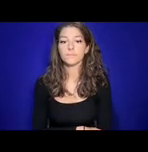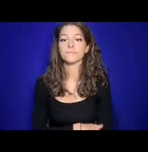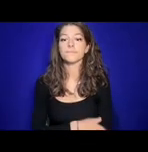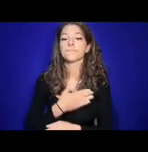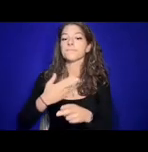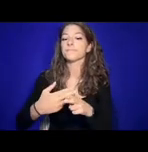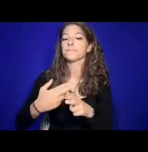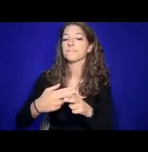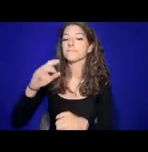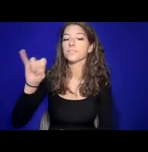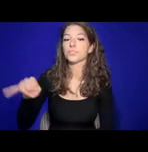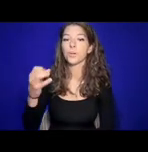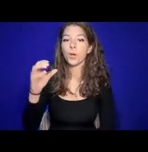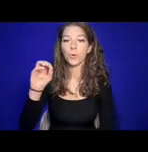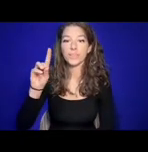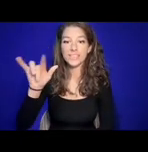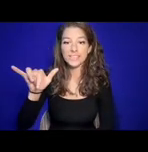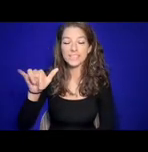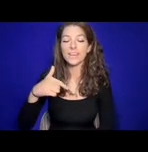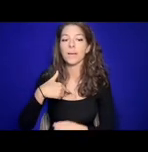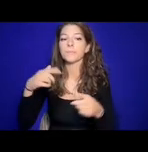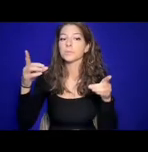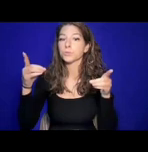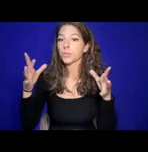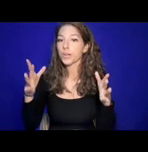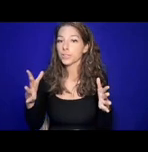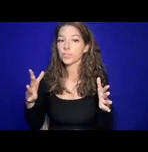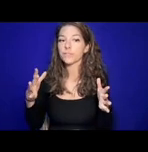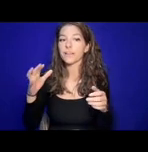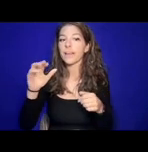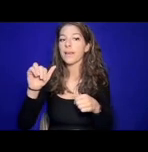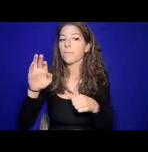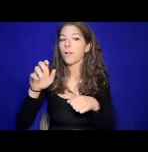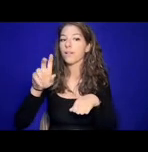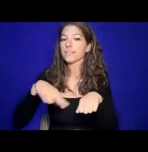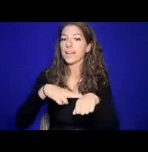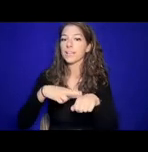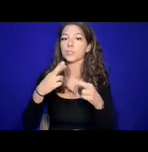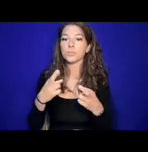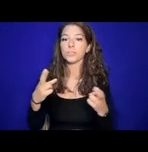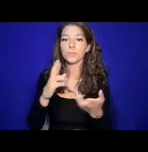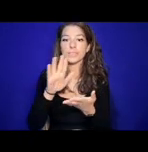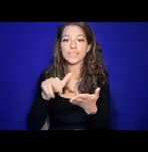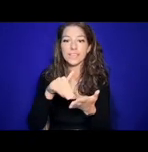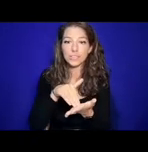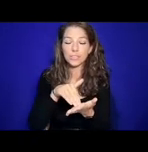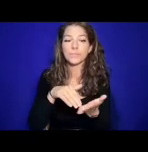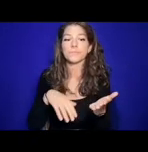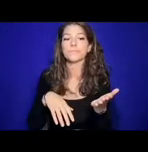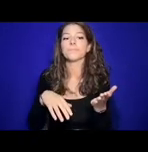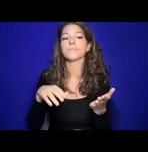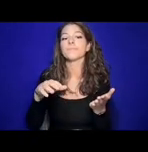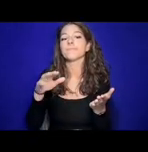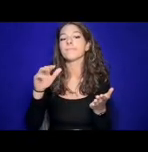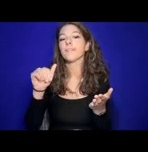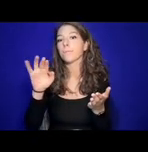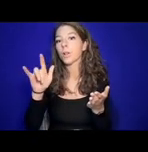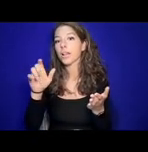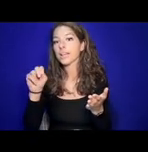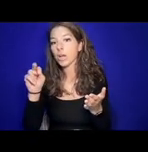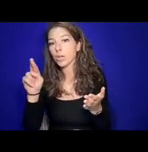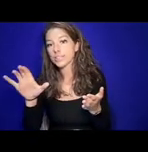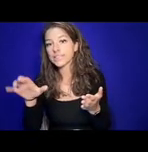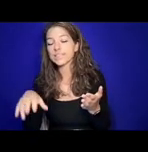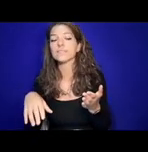right, my name is Jody Ellis, and I am the director of the ABLE National Resource Center, or ABLE NRC. And the